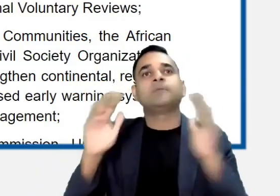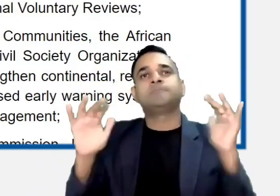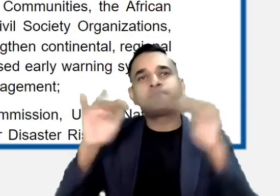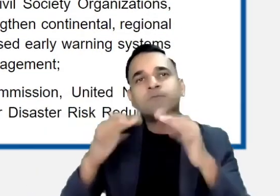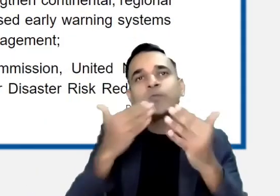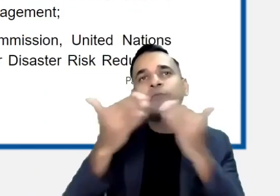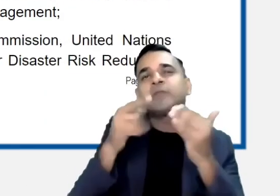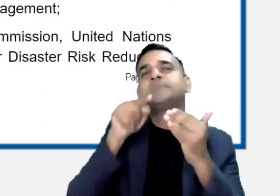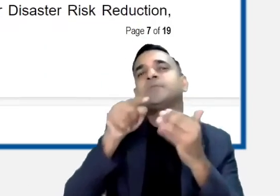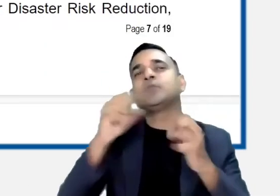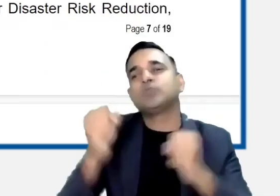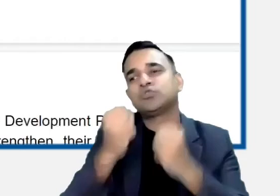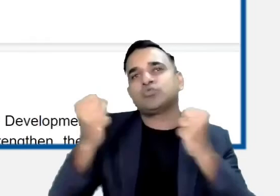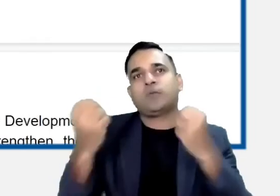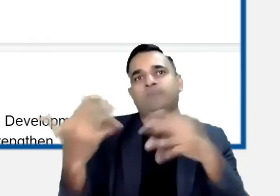reviews. 24,